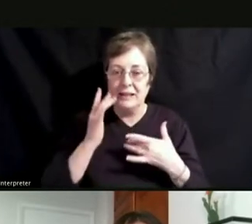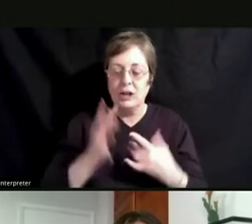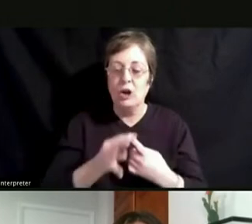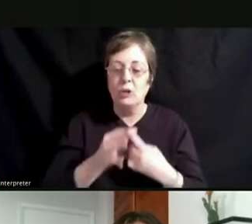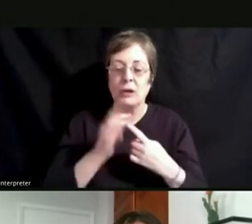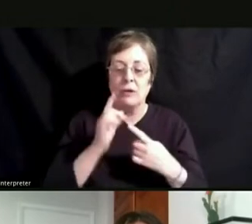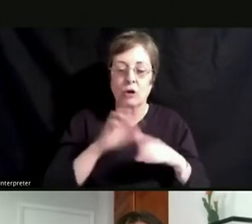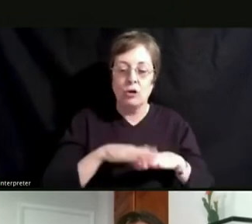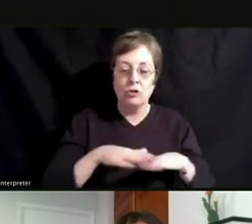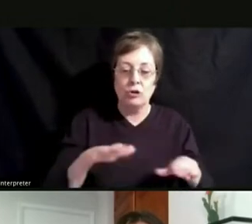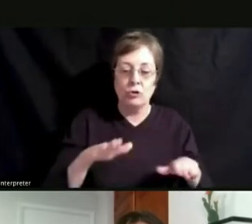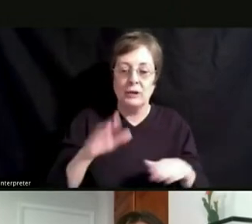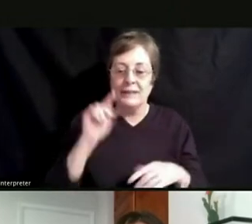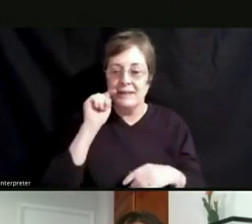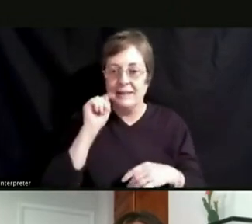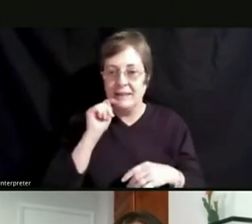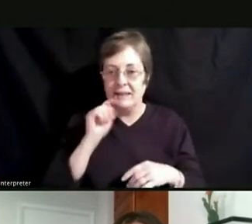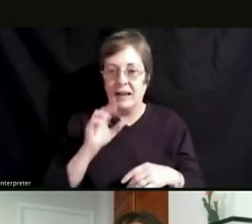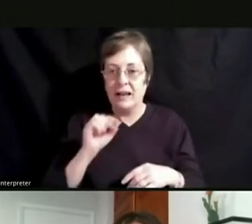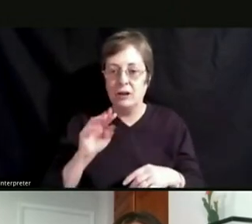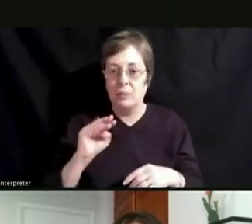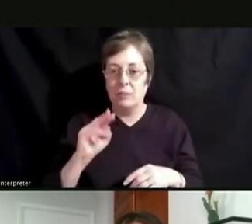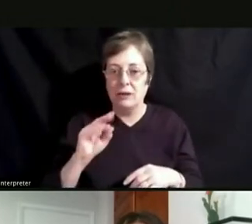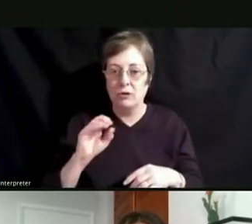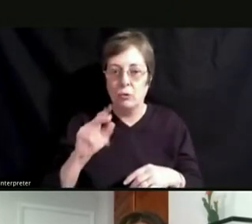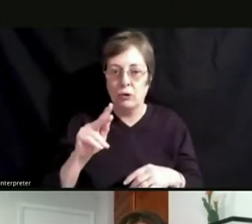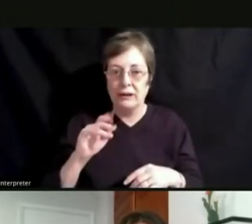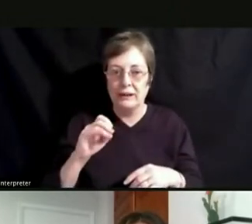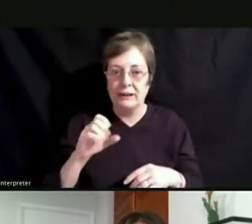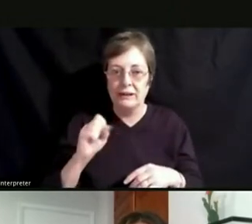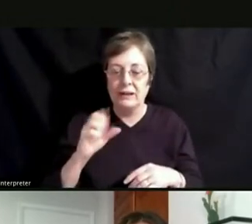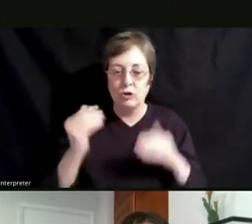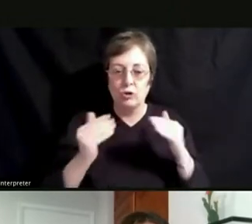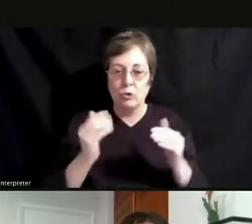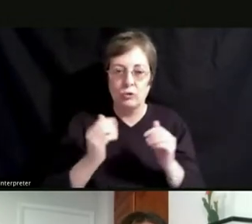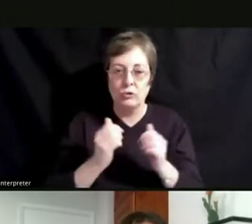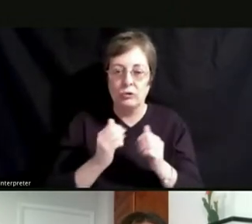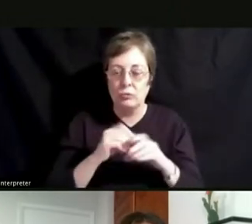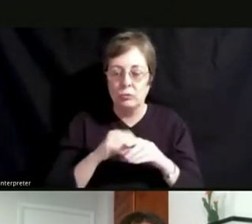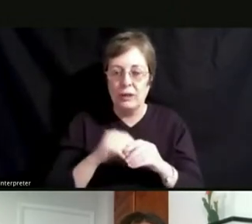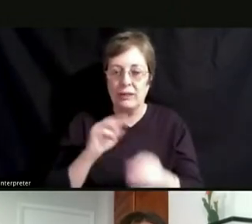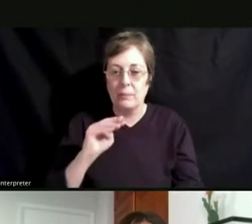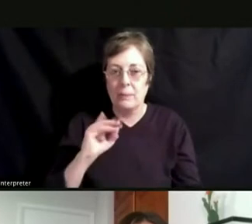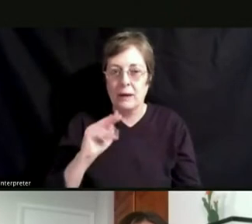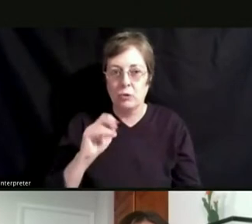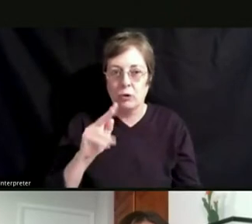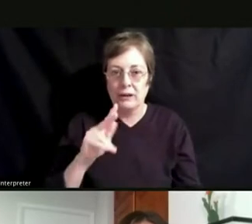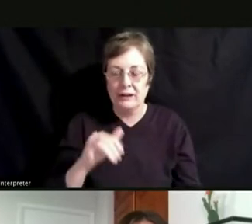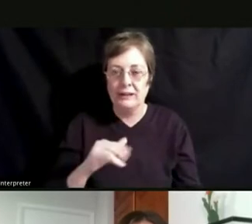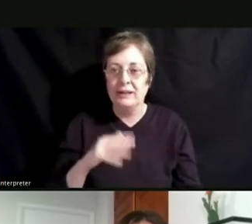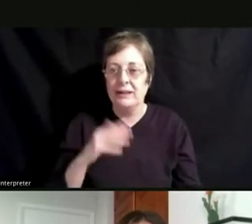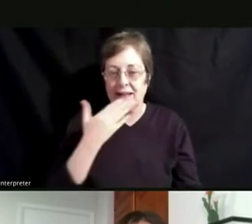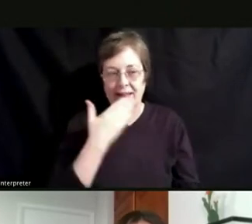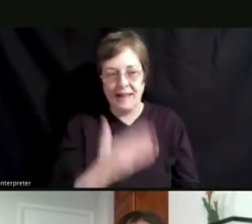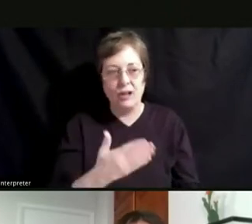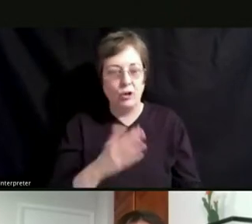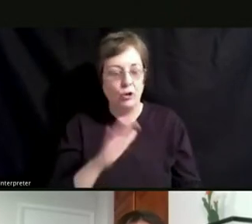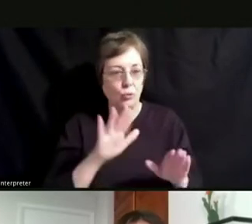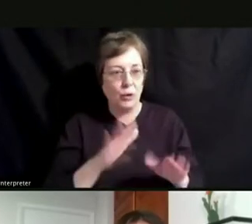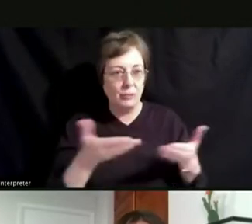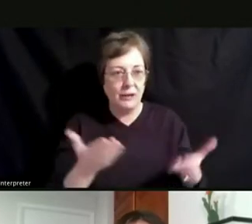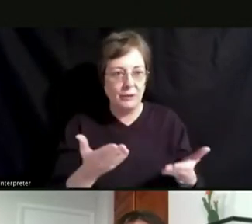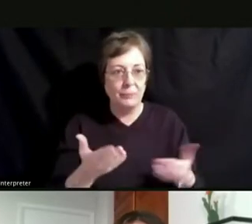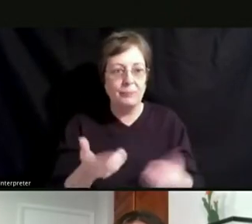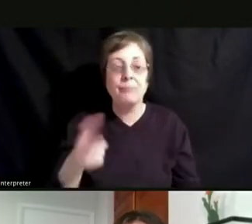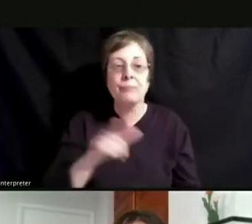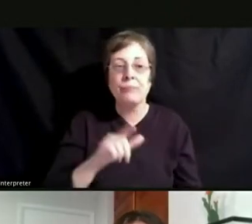from minority populations. Welcome to our show today. Thank you, Taylor. It's great to be here. Next is Dr. Aubrey